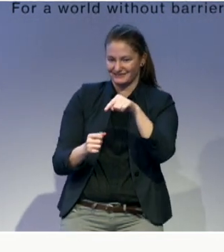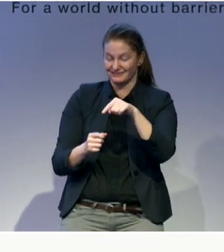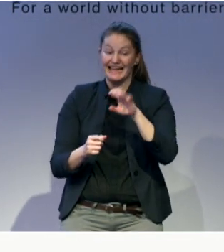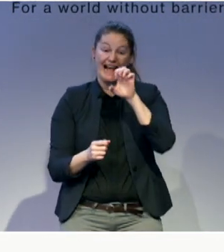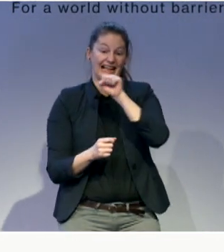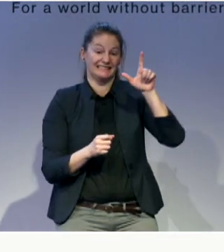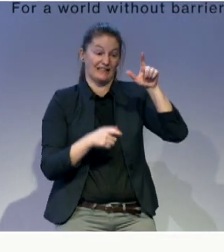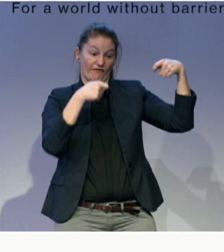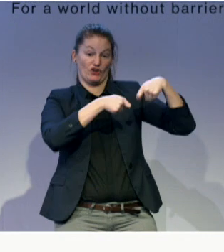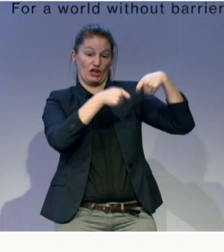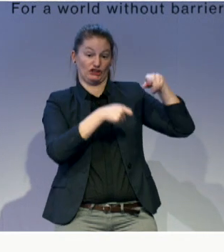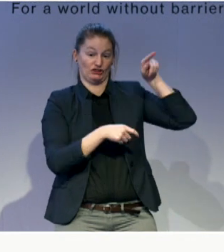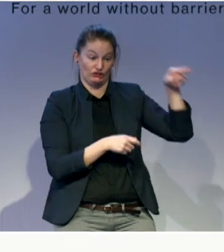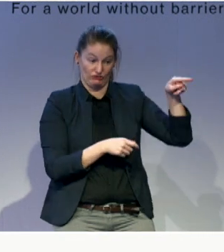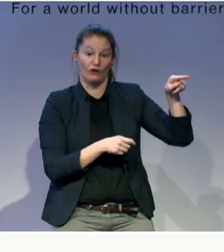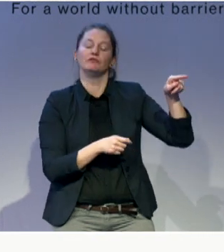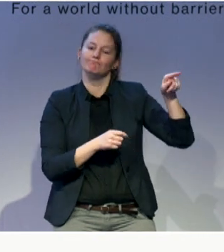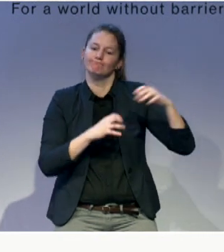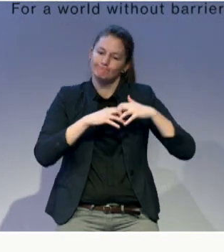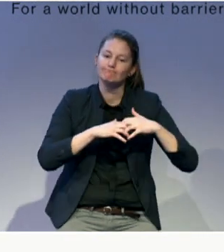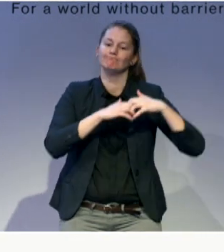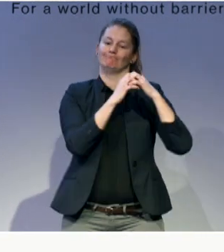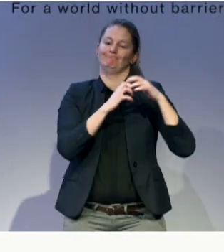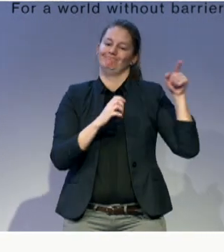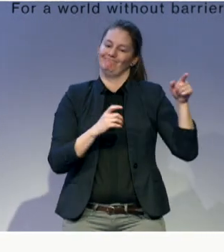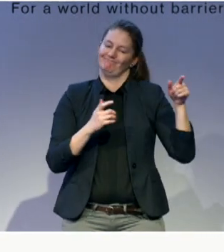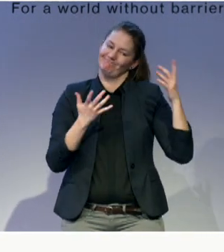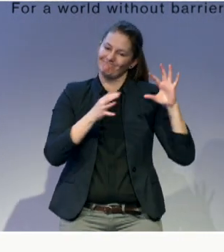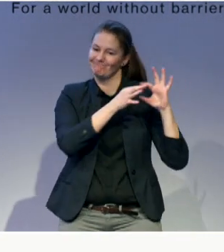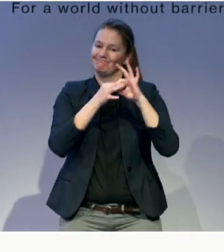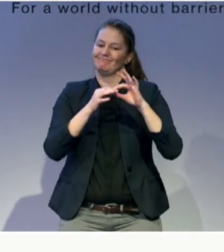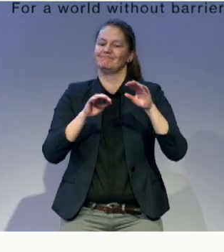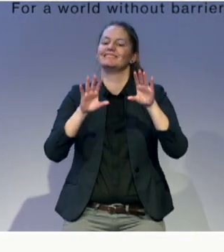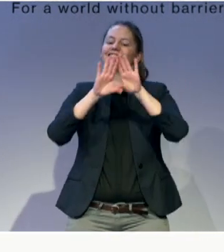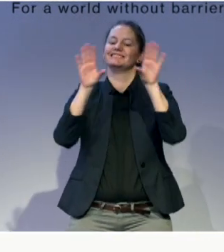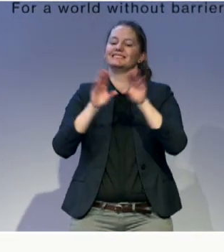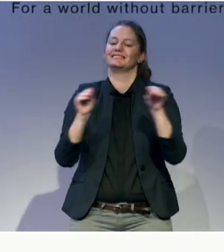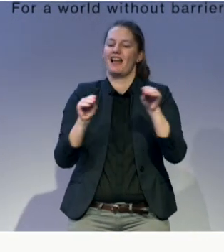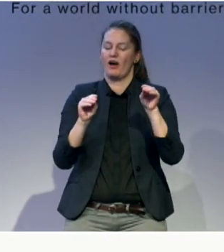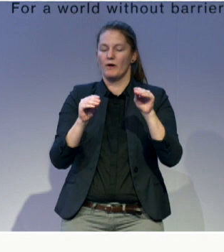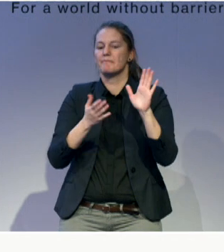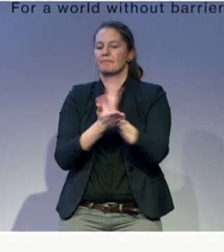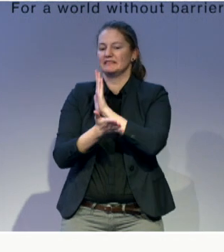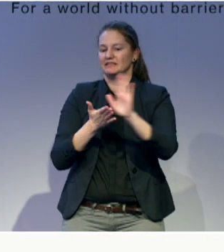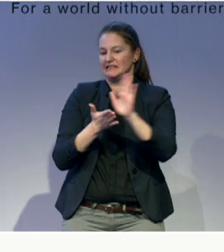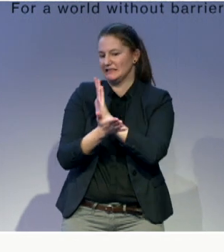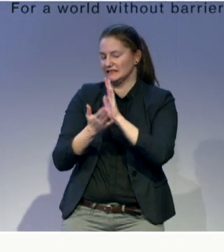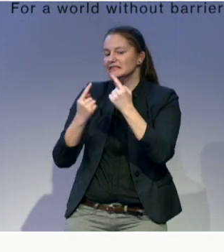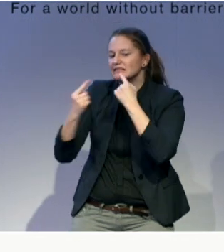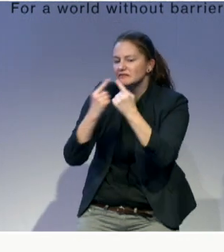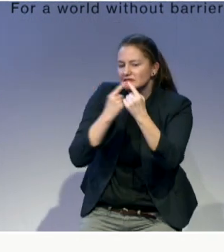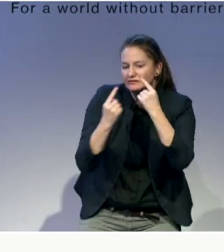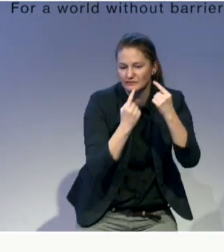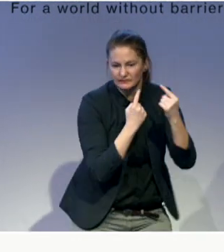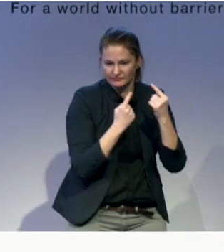essentially dialogue with business. These are a series of conferences in Austria that